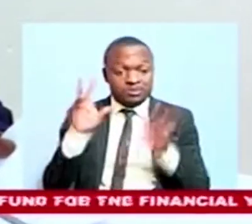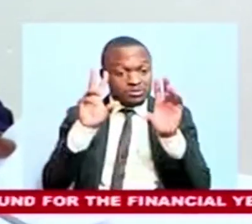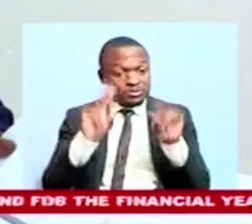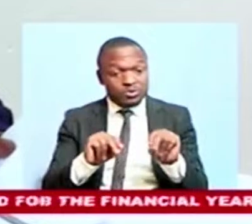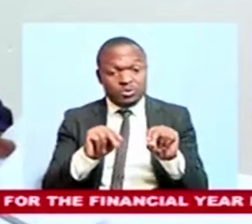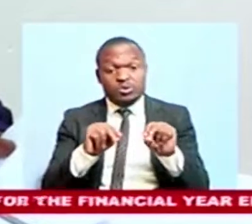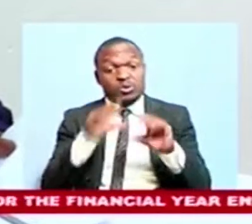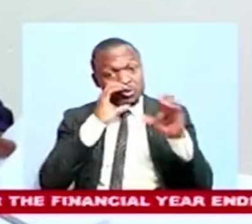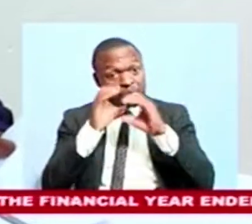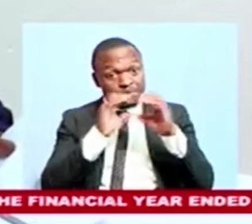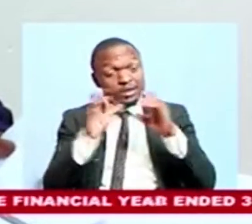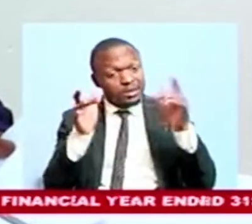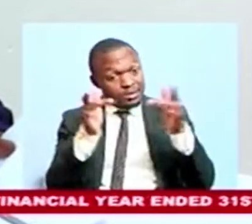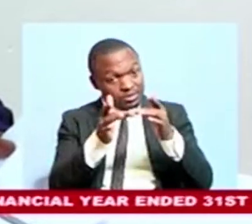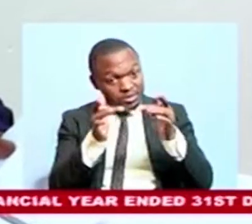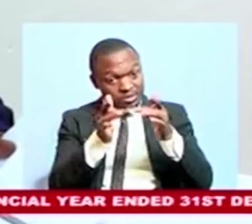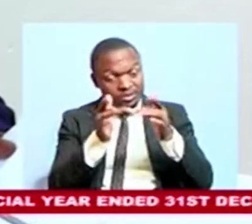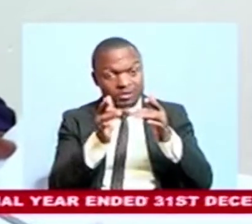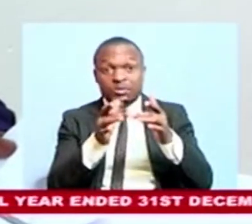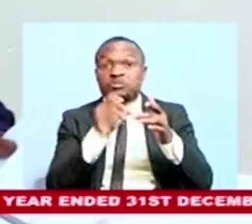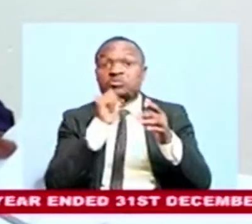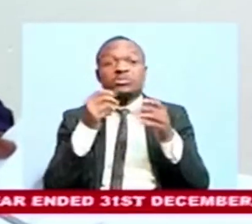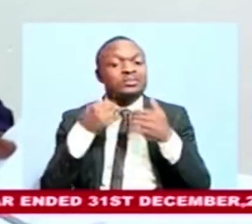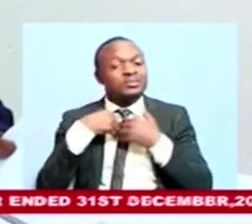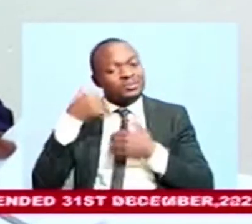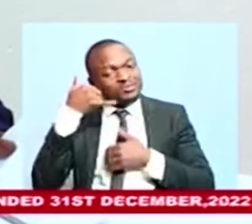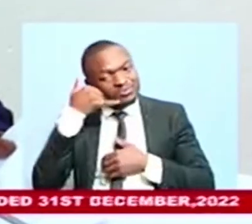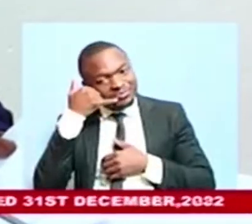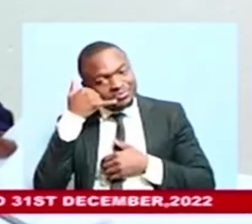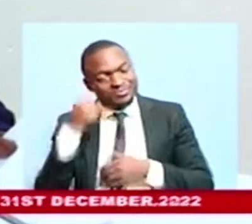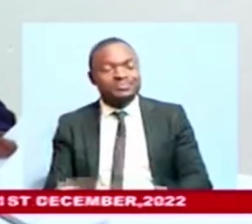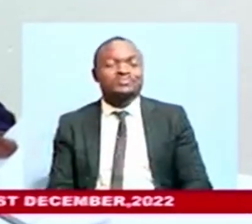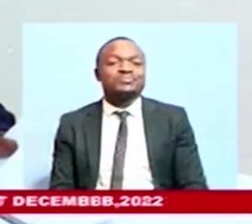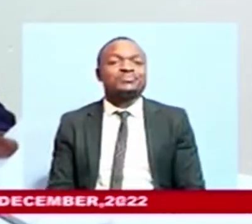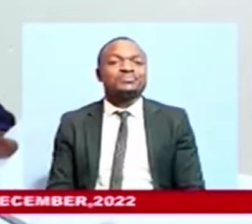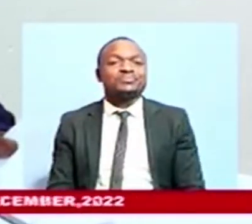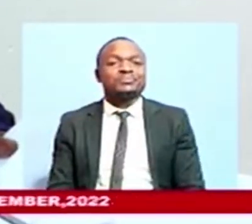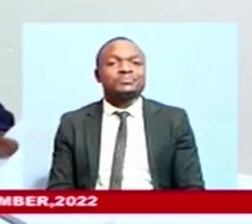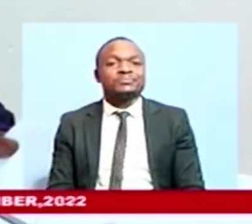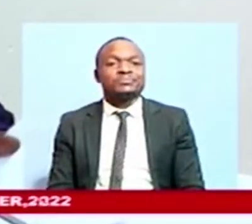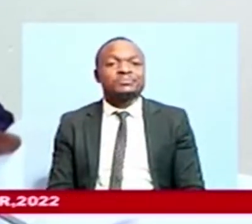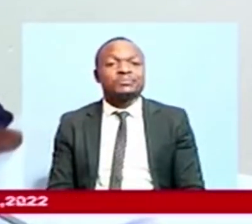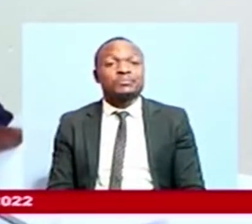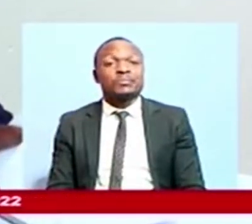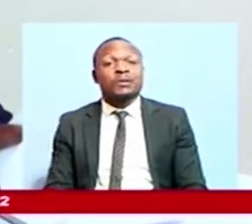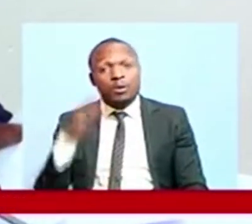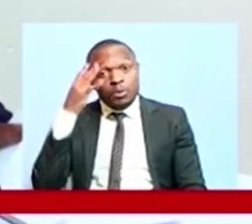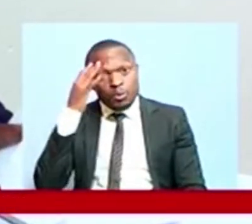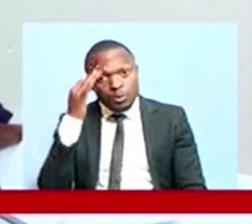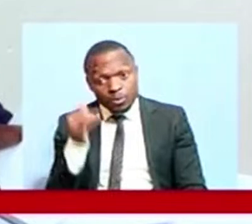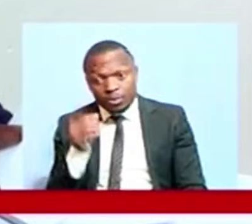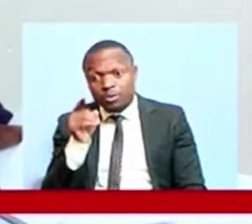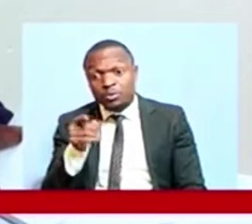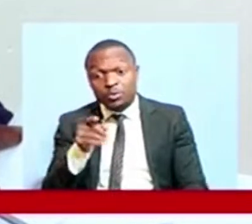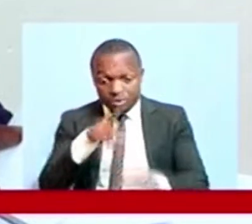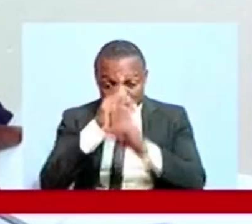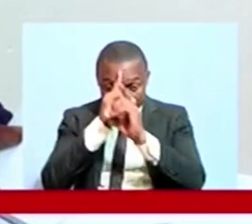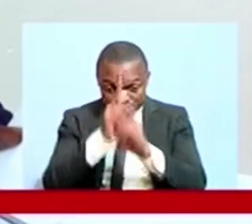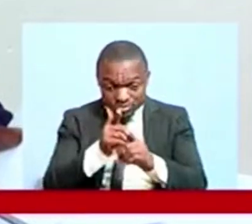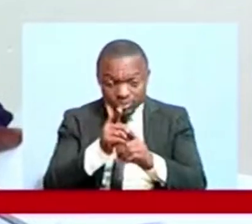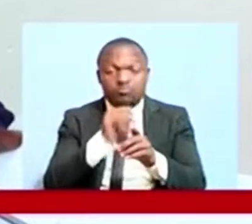communication network, there's no telephone. So why did you decide not